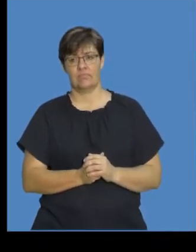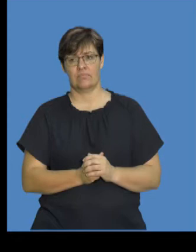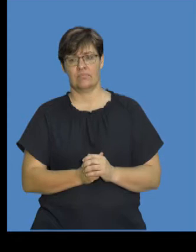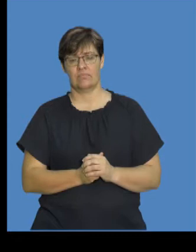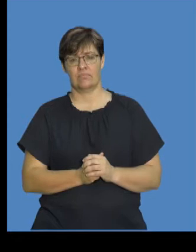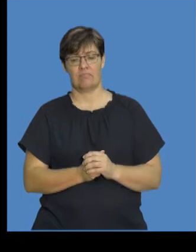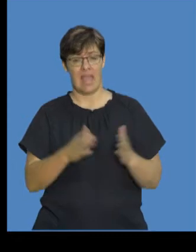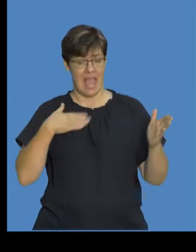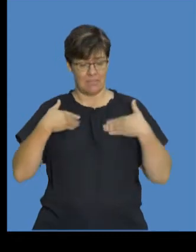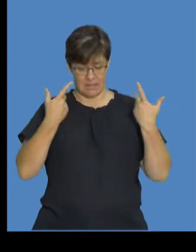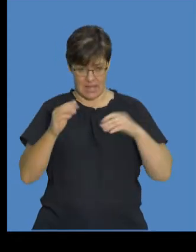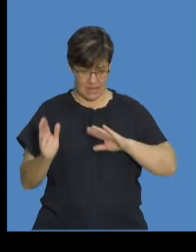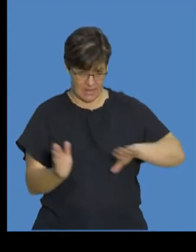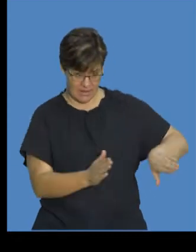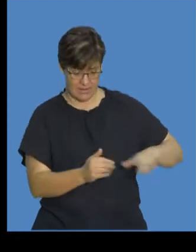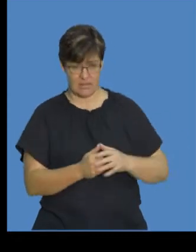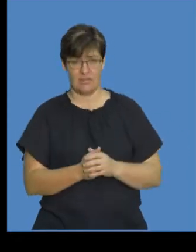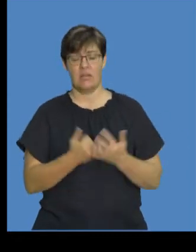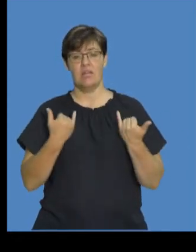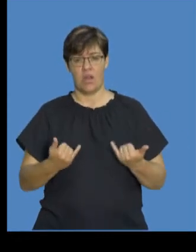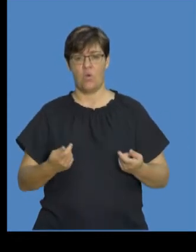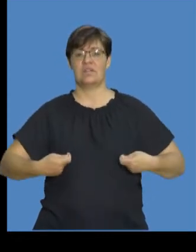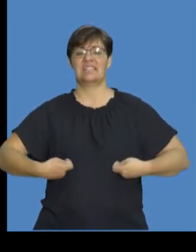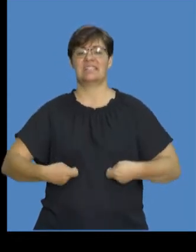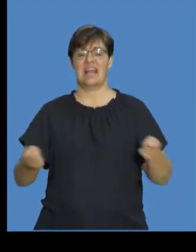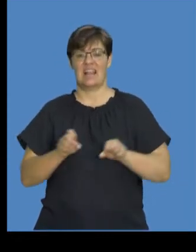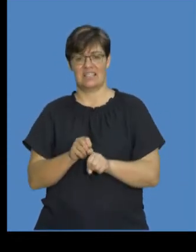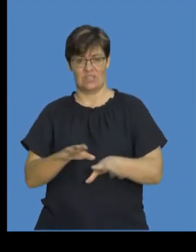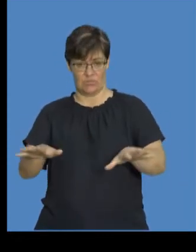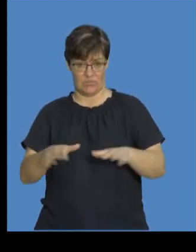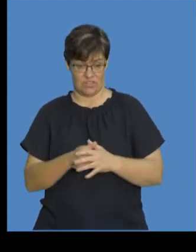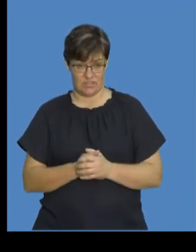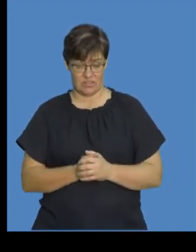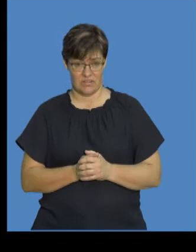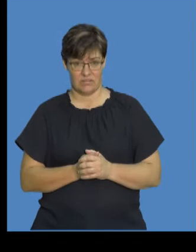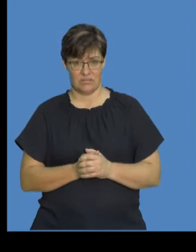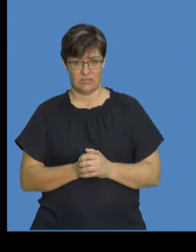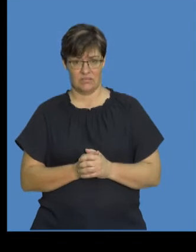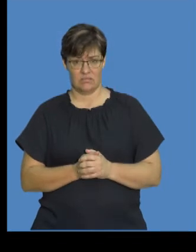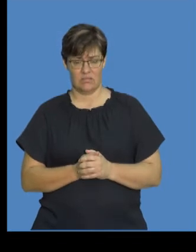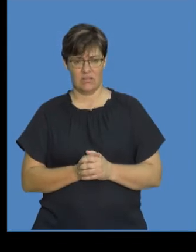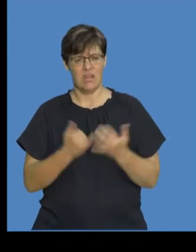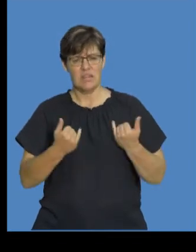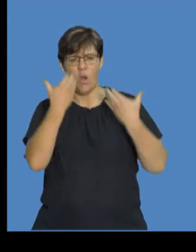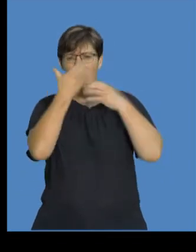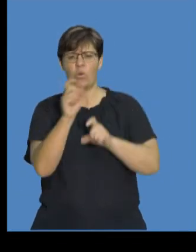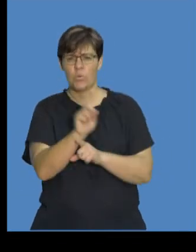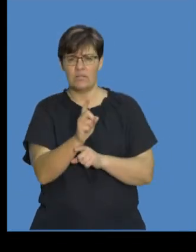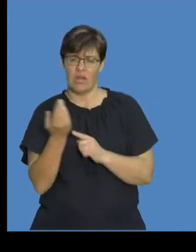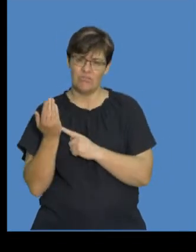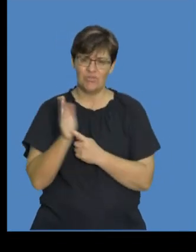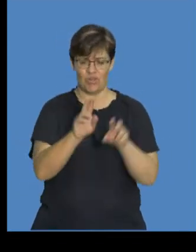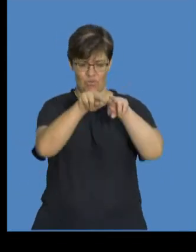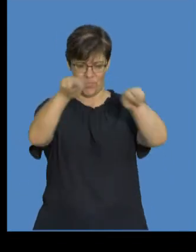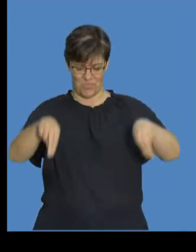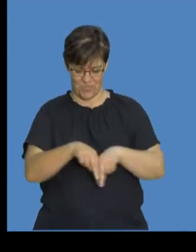So admin is done. We now come to selling and distribution. Your focus now is